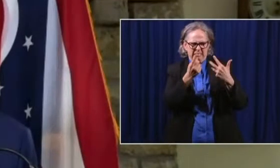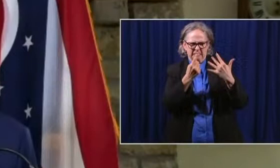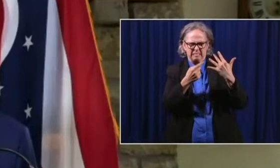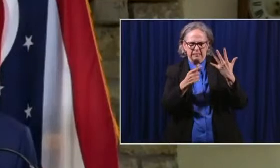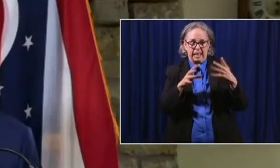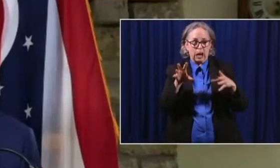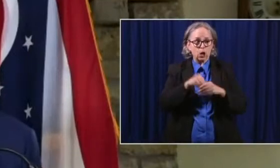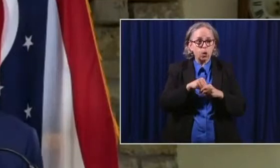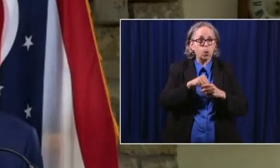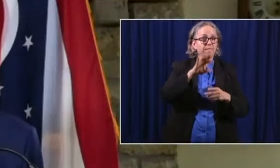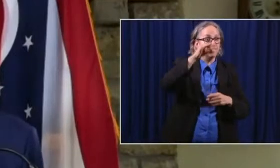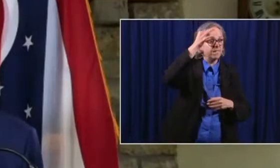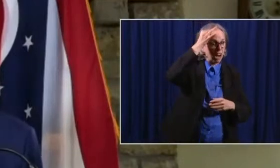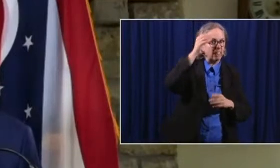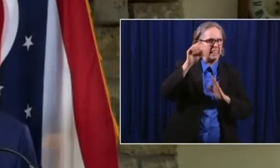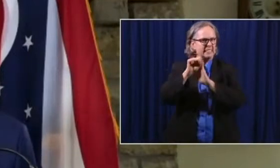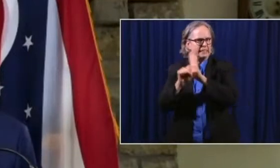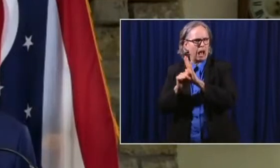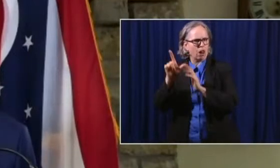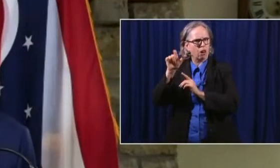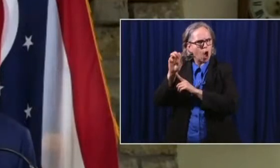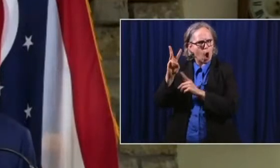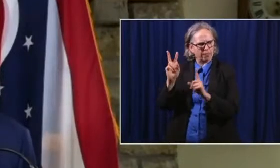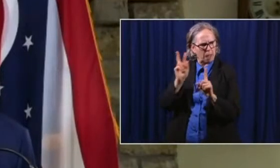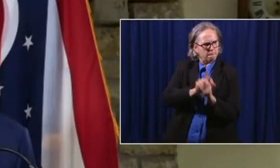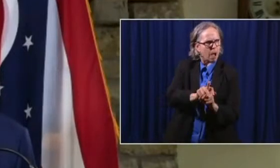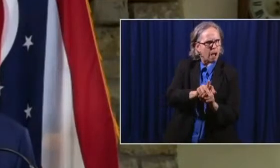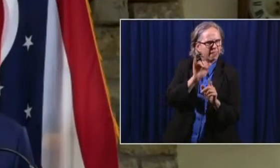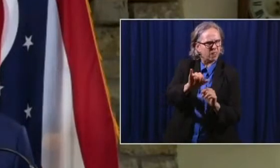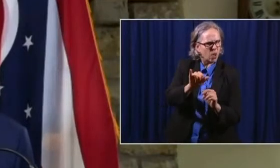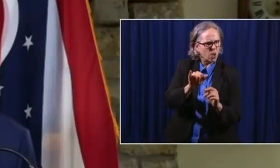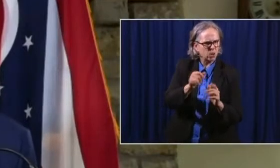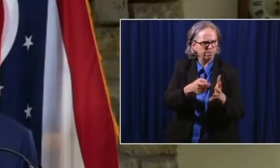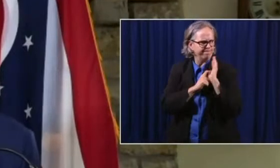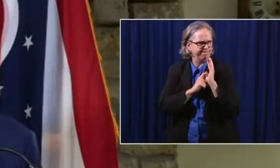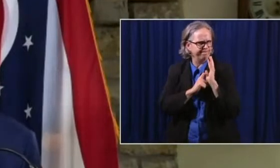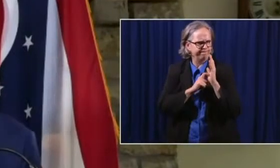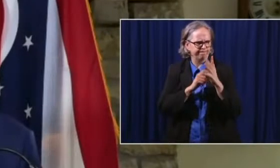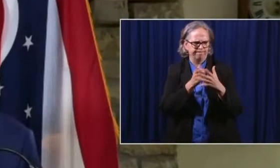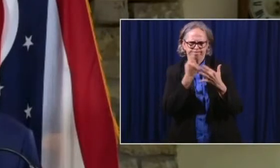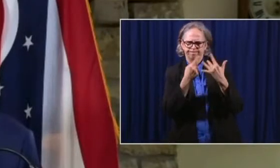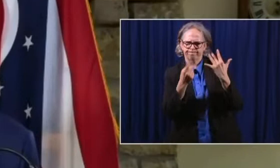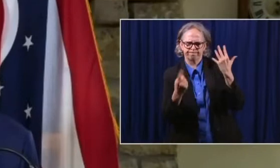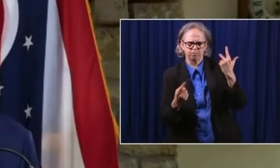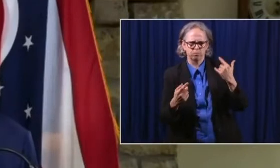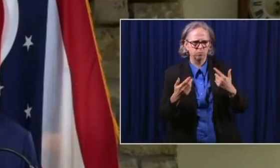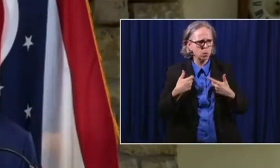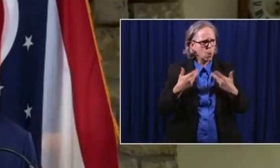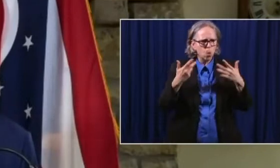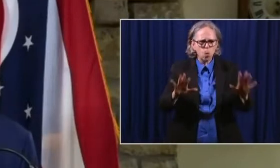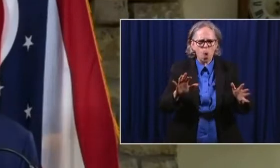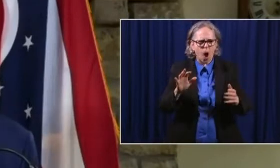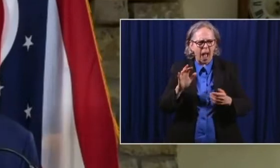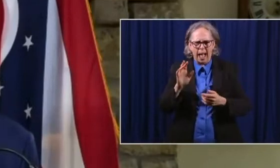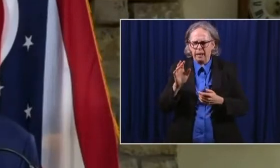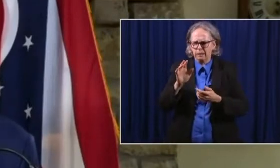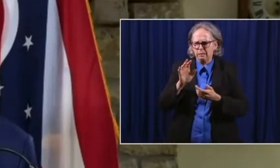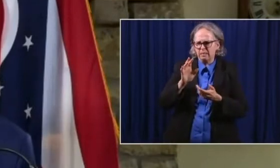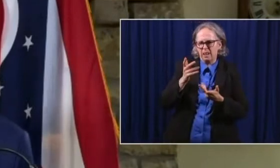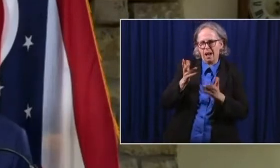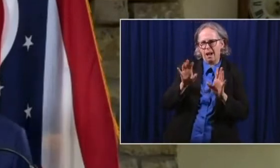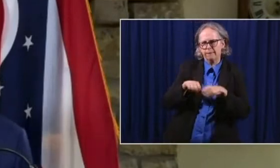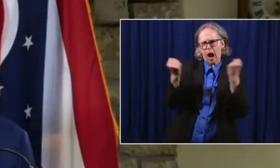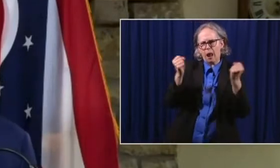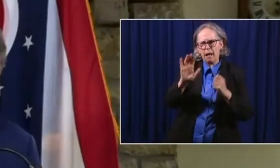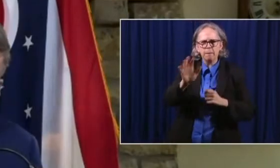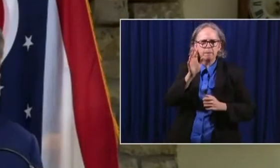law is, and certainly, we do not want to infringe on people's right of privacy. On the other hand,